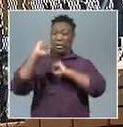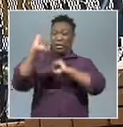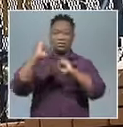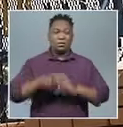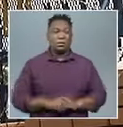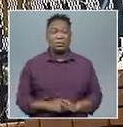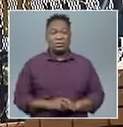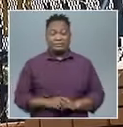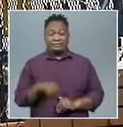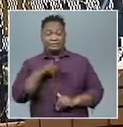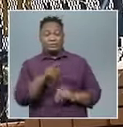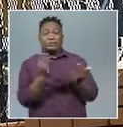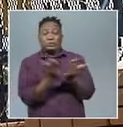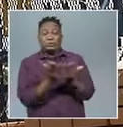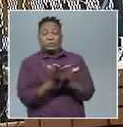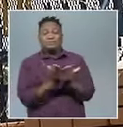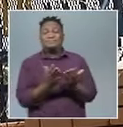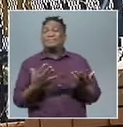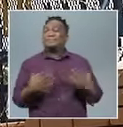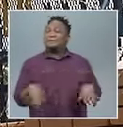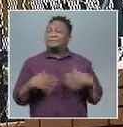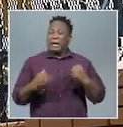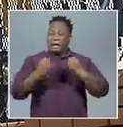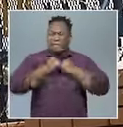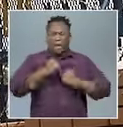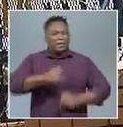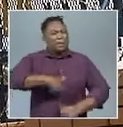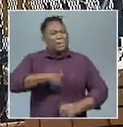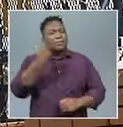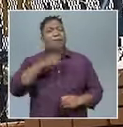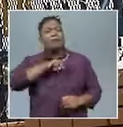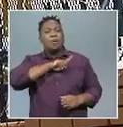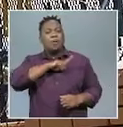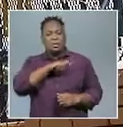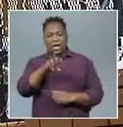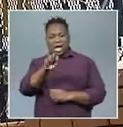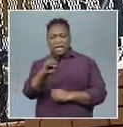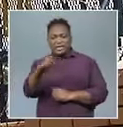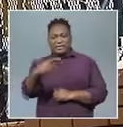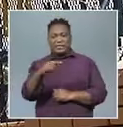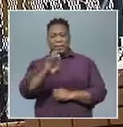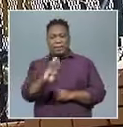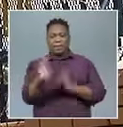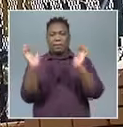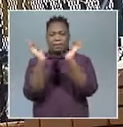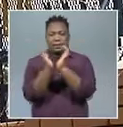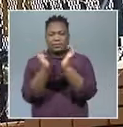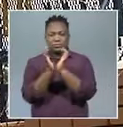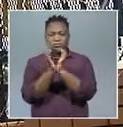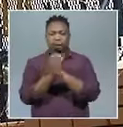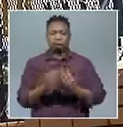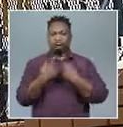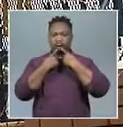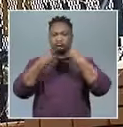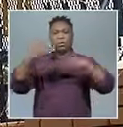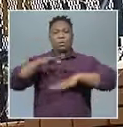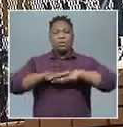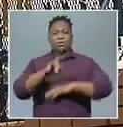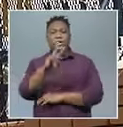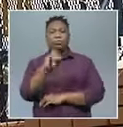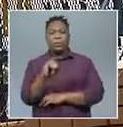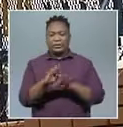Parents at this primary school are fuming. This is after it was revealed in a parents' meeting that more than 20